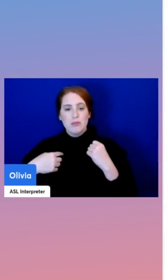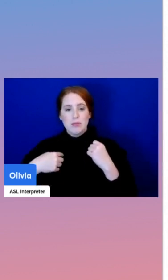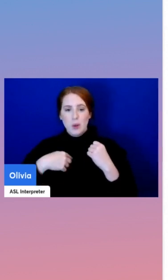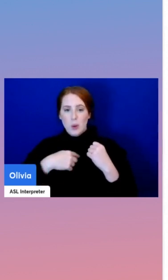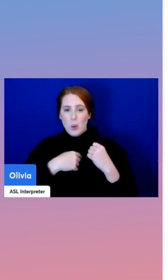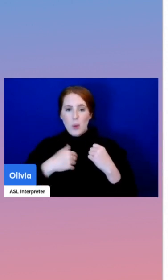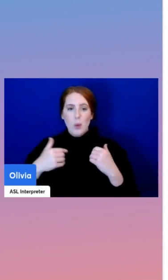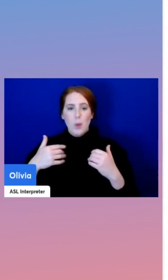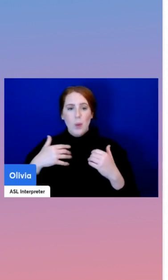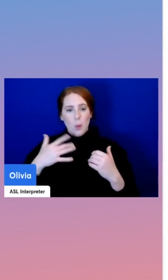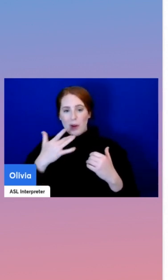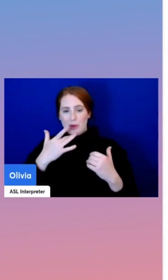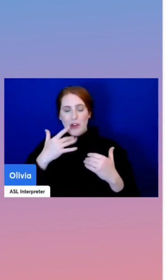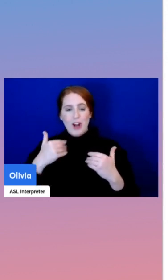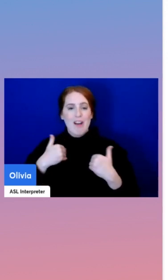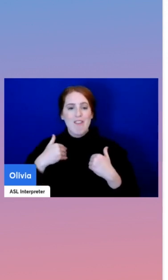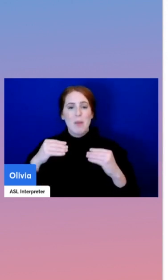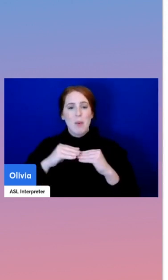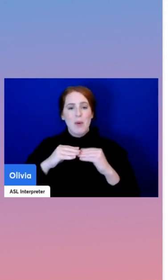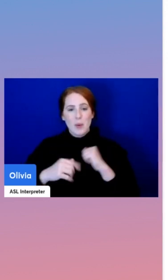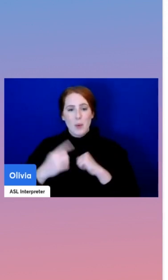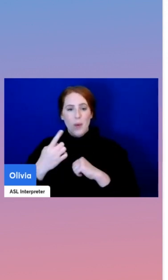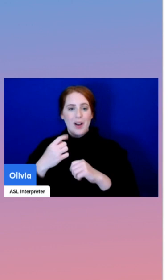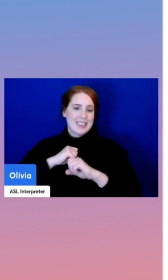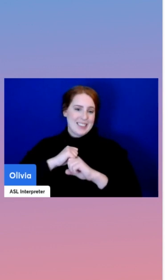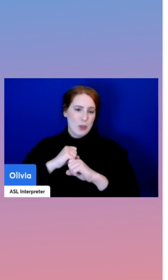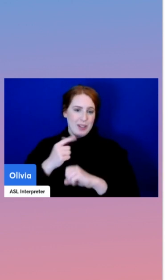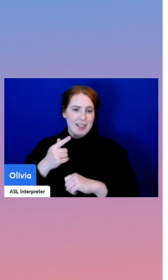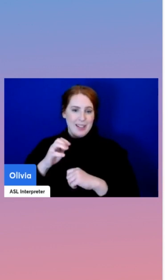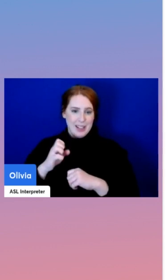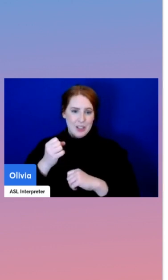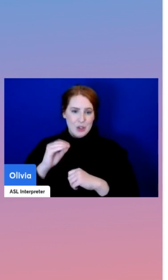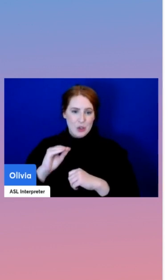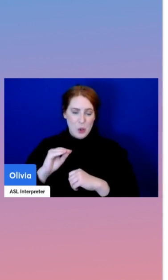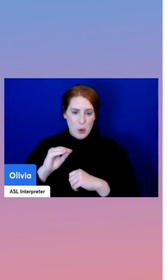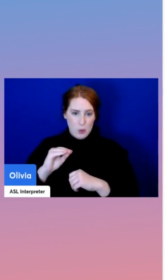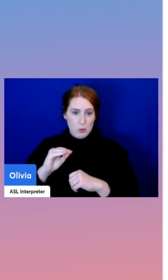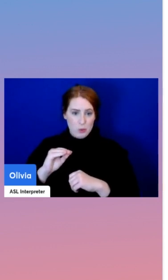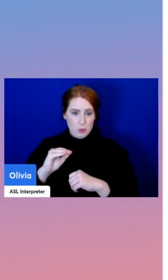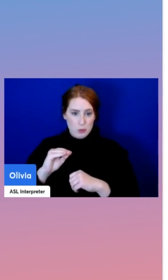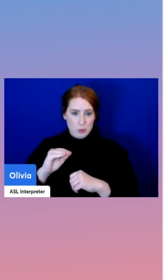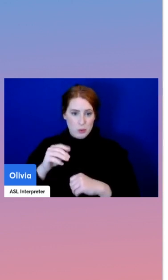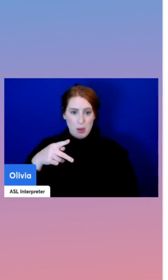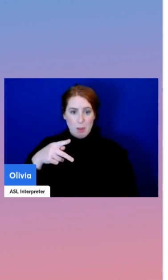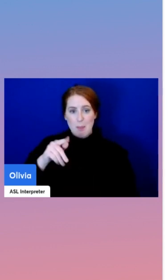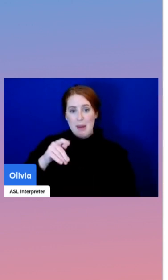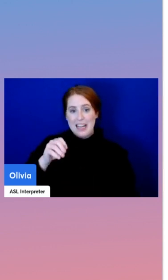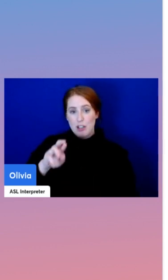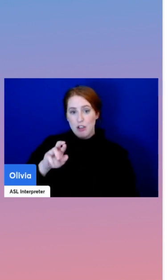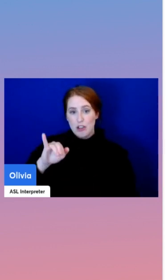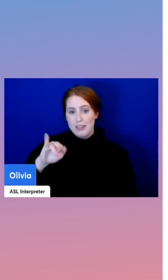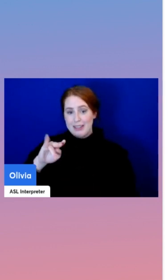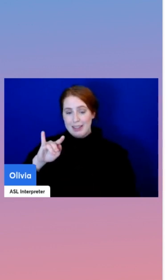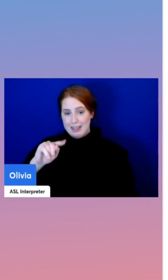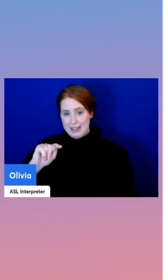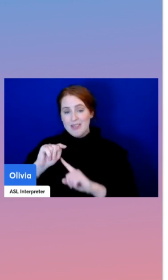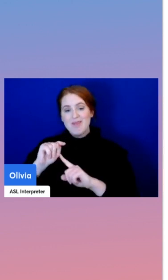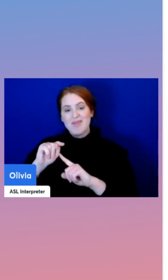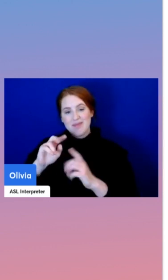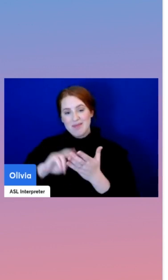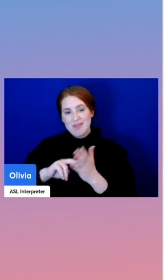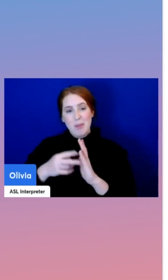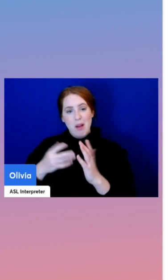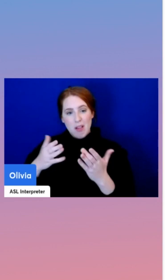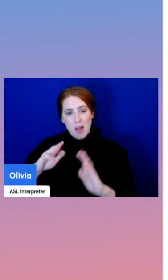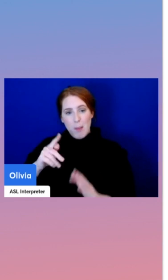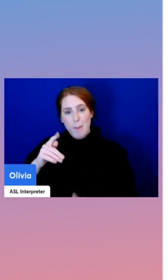security gates. So my first step is called Packer init, which is allowing Packer to discover all the